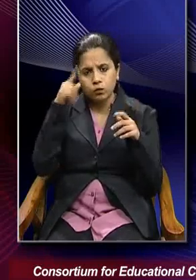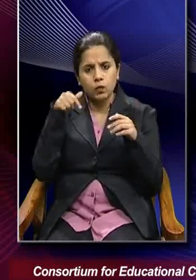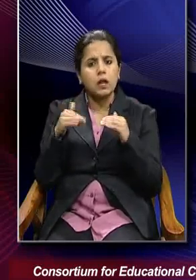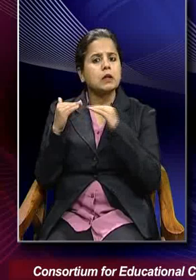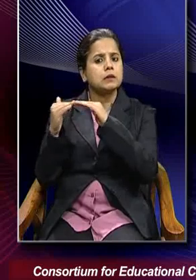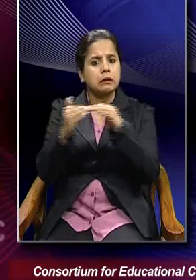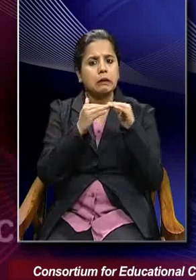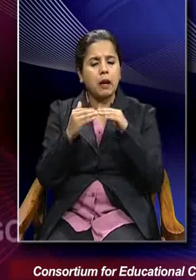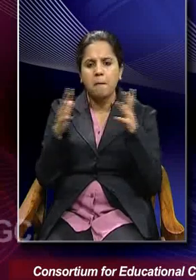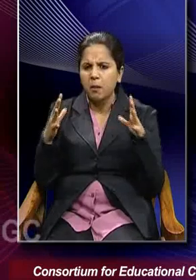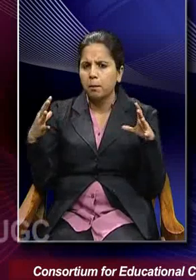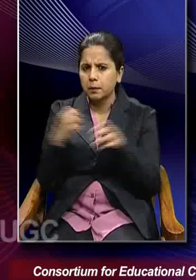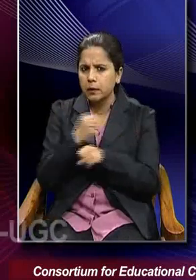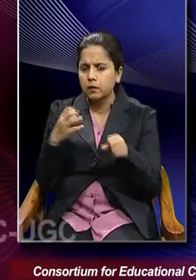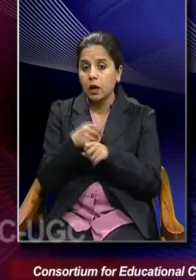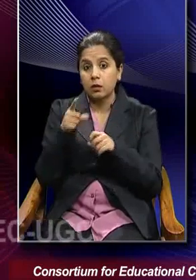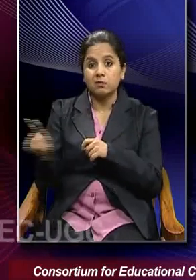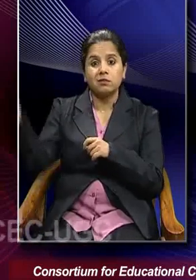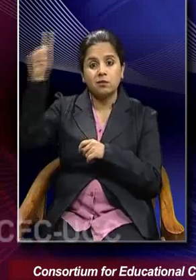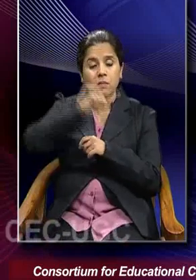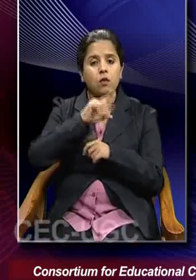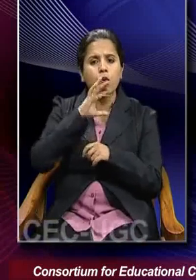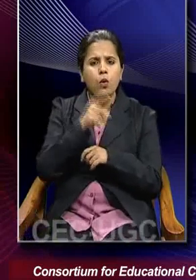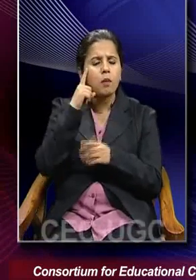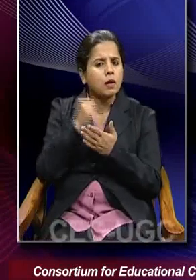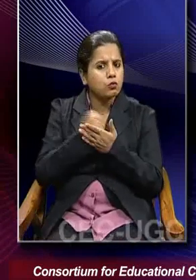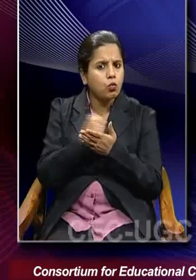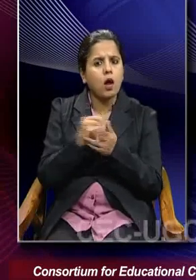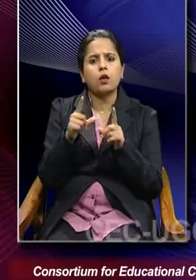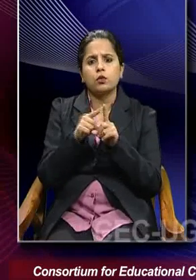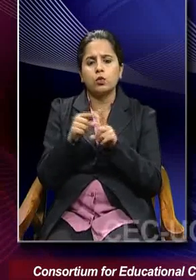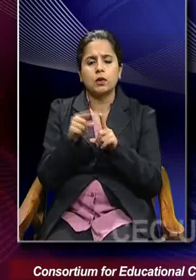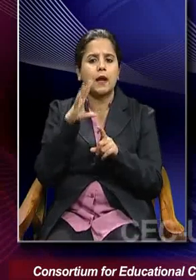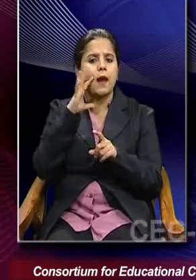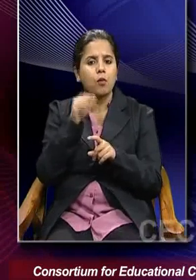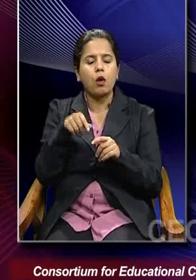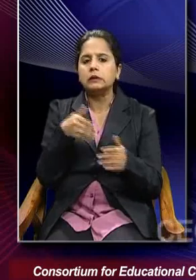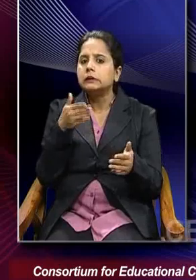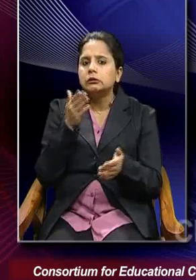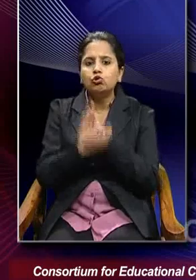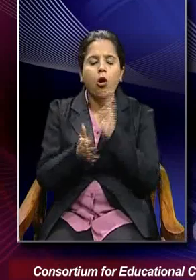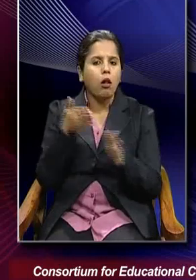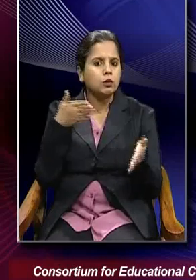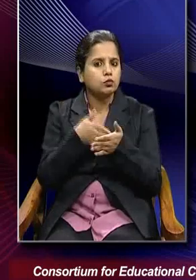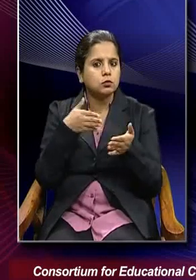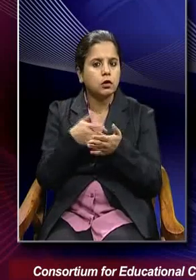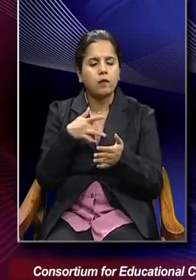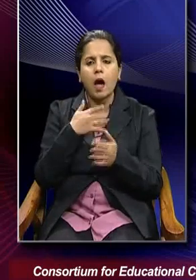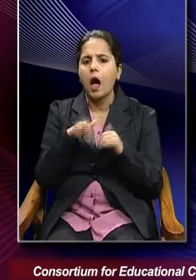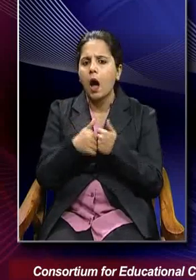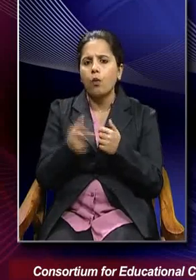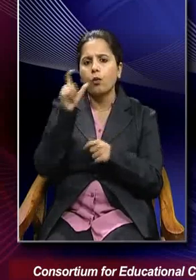standardization gap, the day attempted to present an important challenge, that is, how can